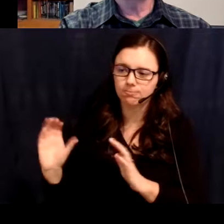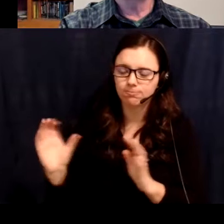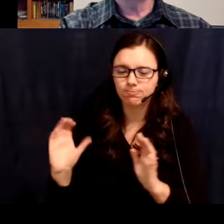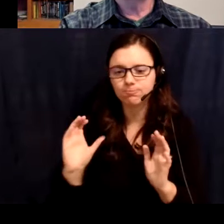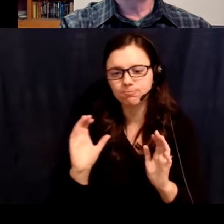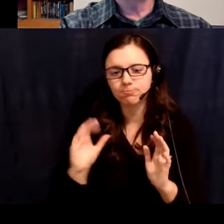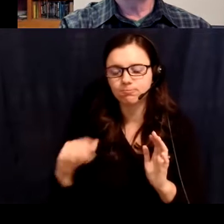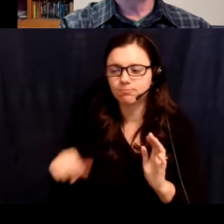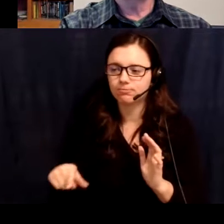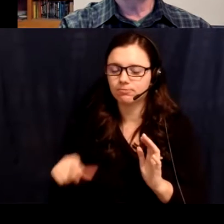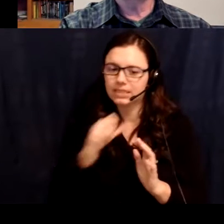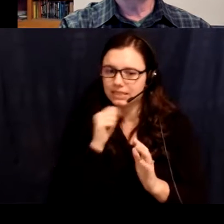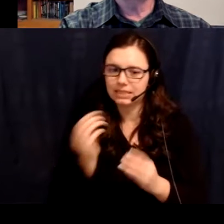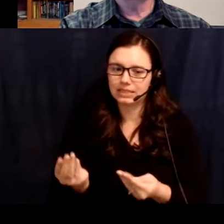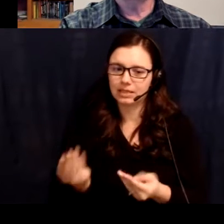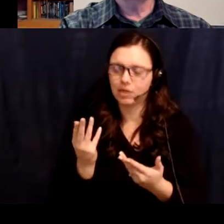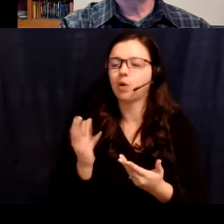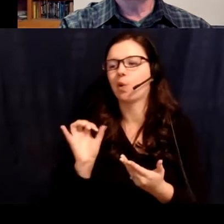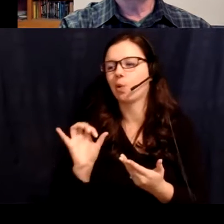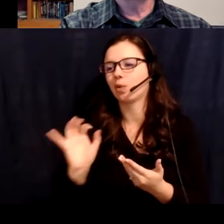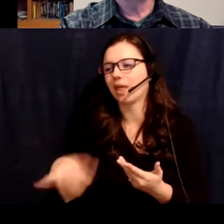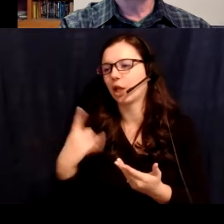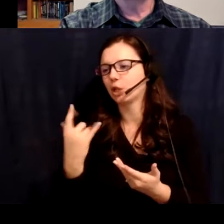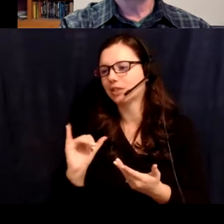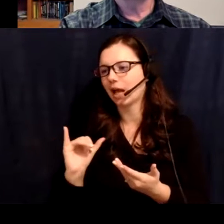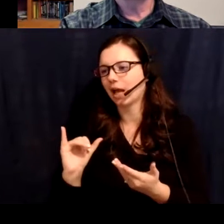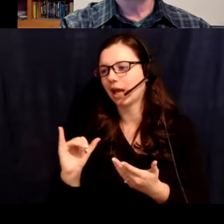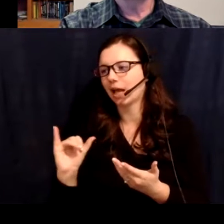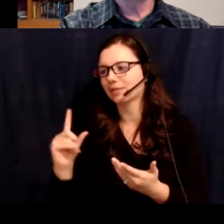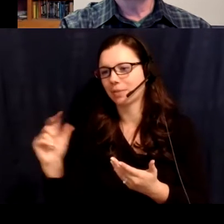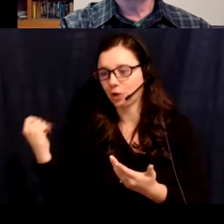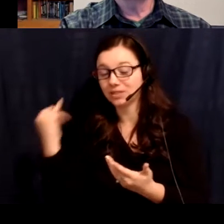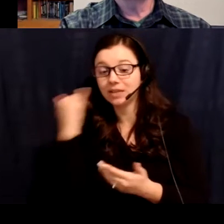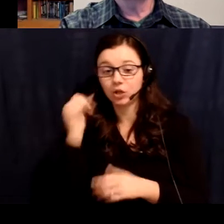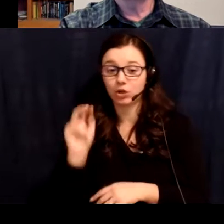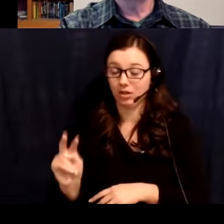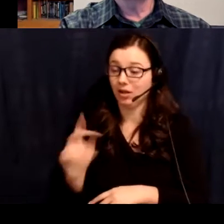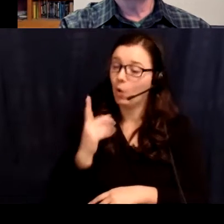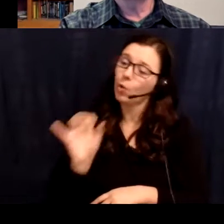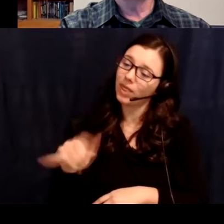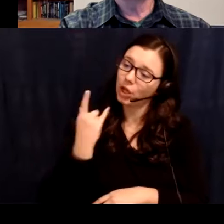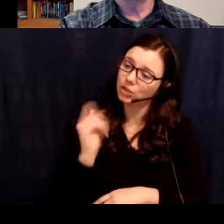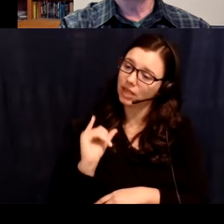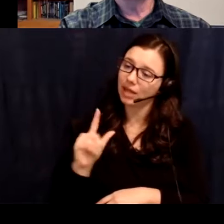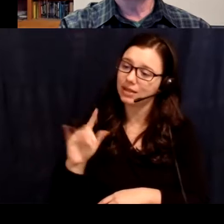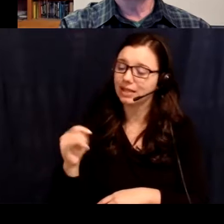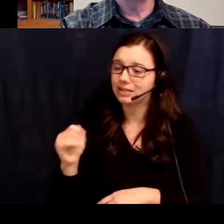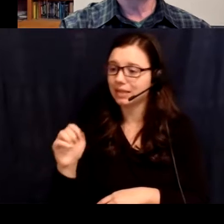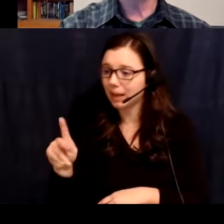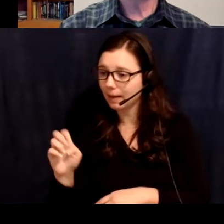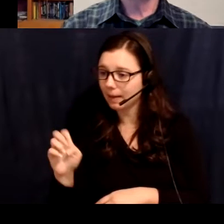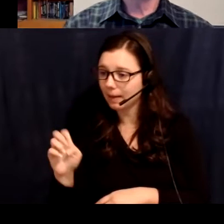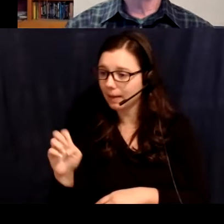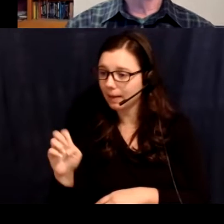that did not say to me, oh, that looks like anything. If I could say that looks like a landscape, that looks like a tree, that looks like a